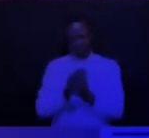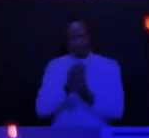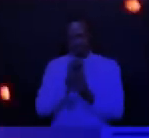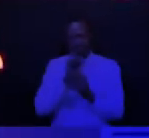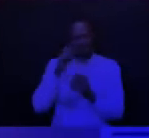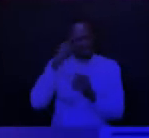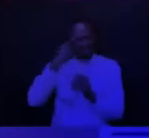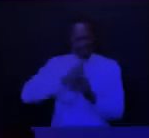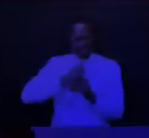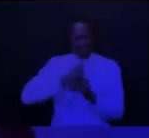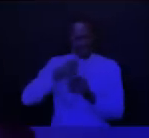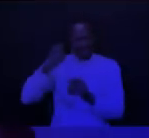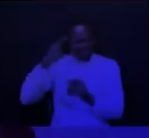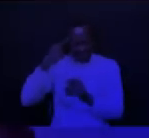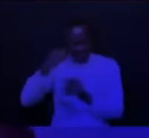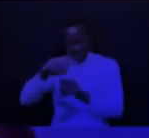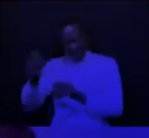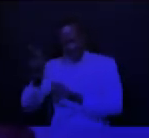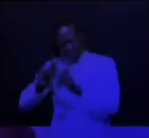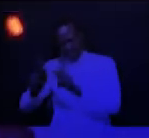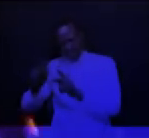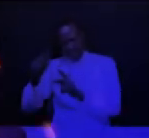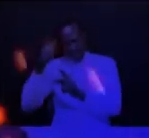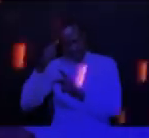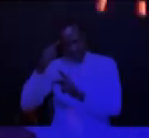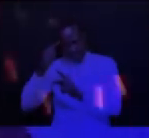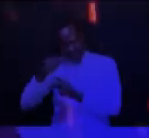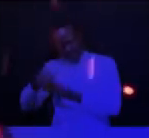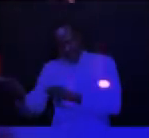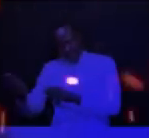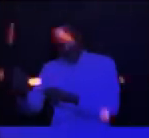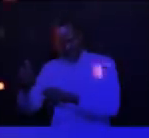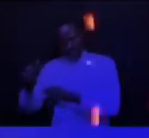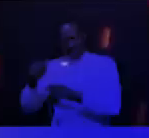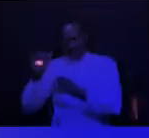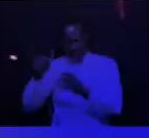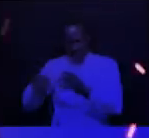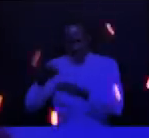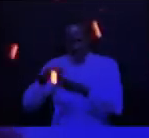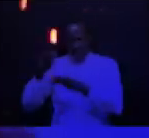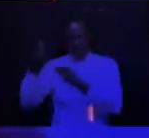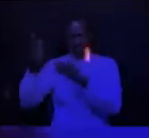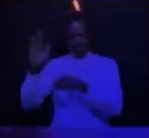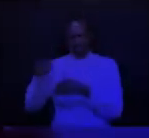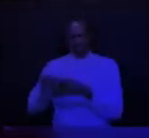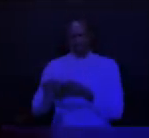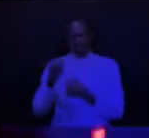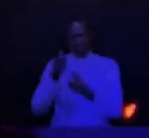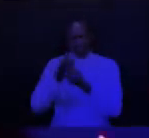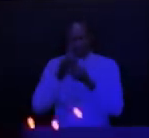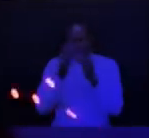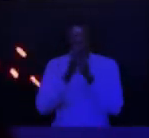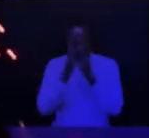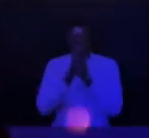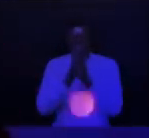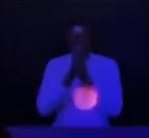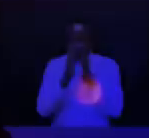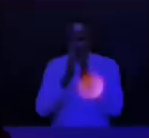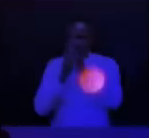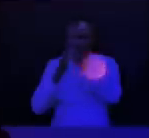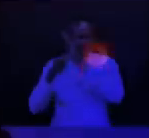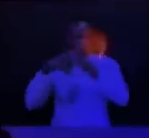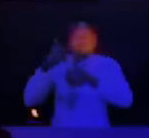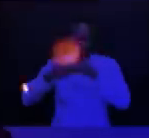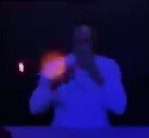others. And it is for the glory of God. You want to lift your voice right now and speak to God for grace